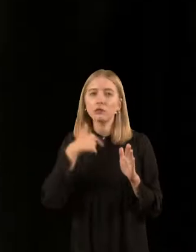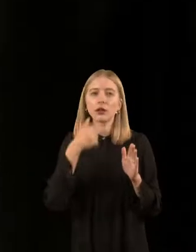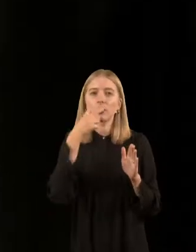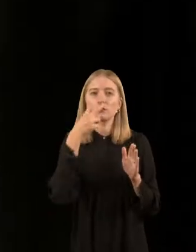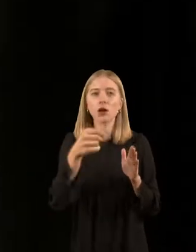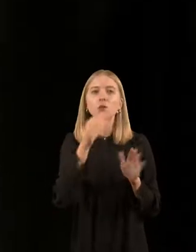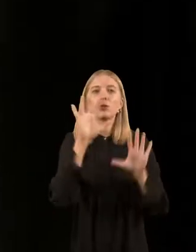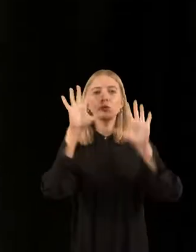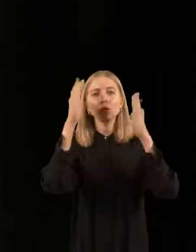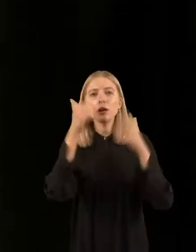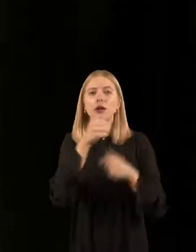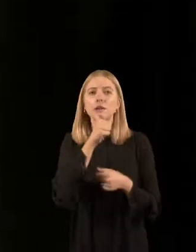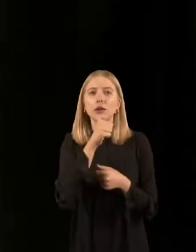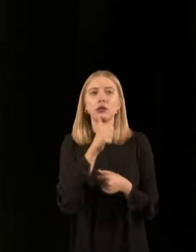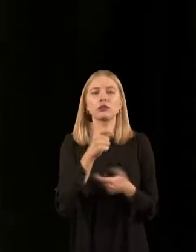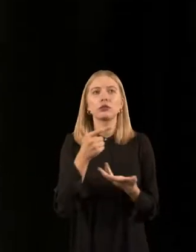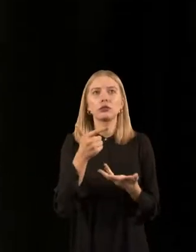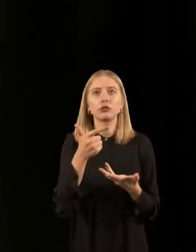course, well,